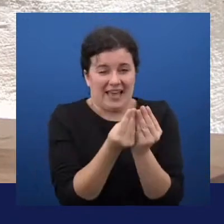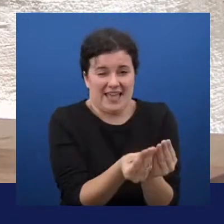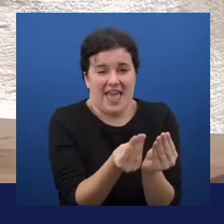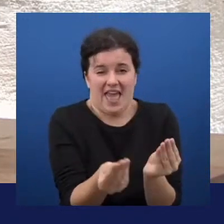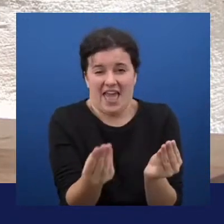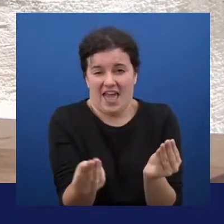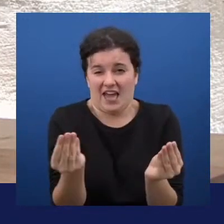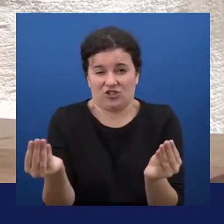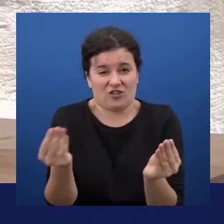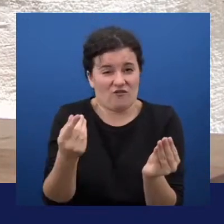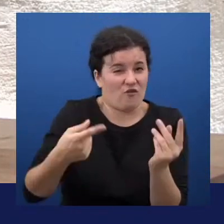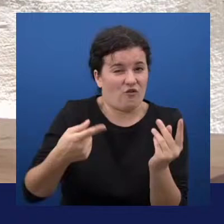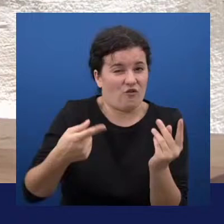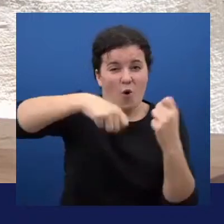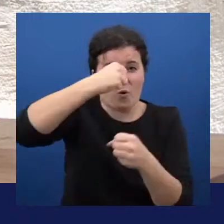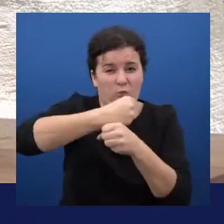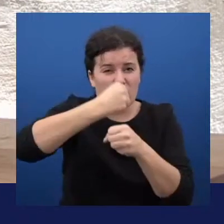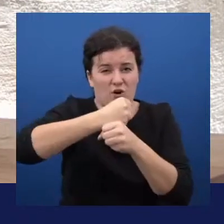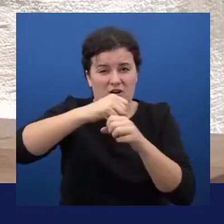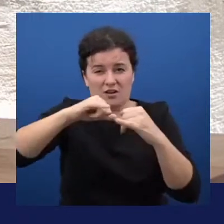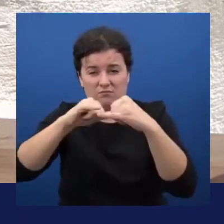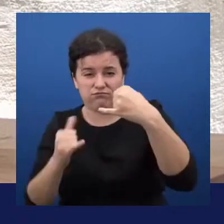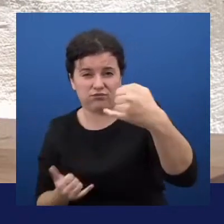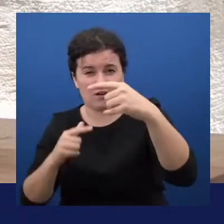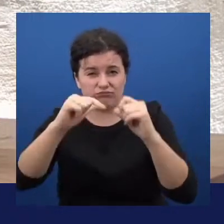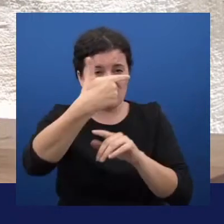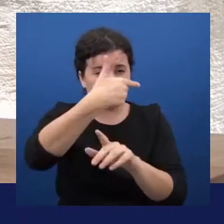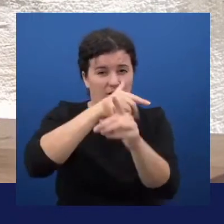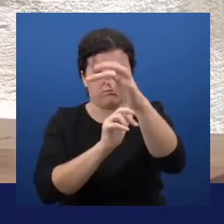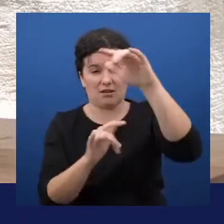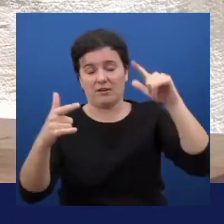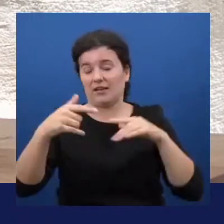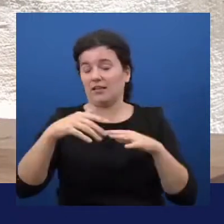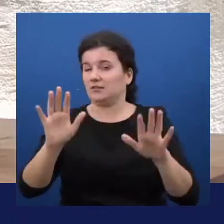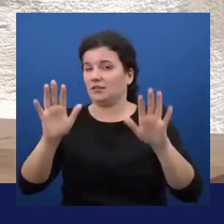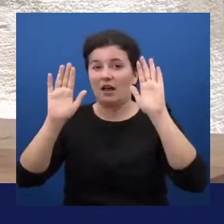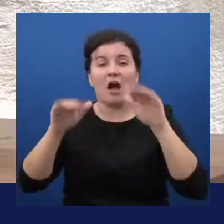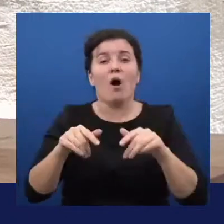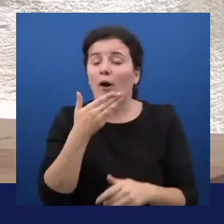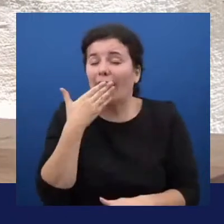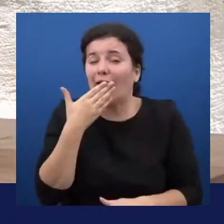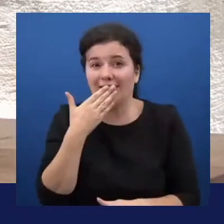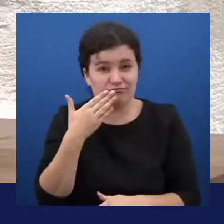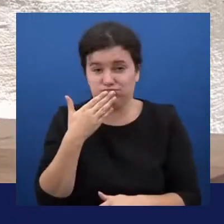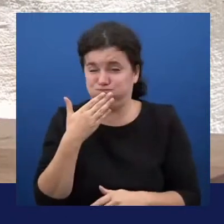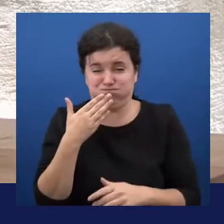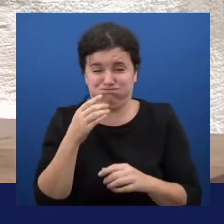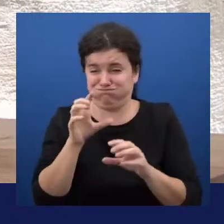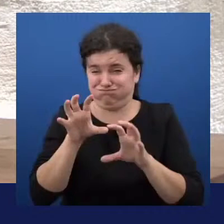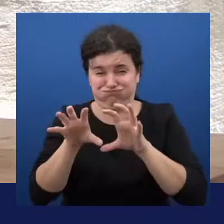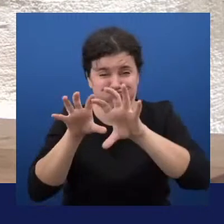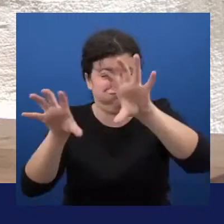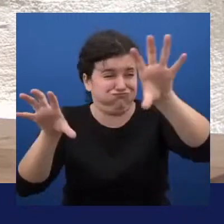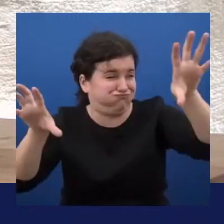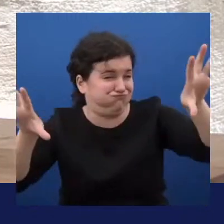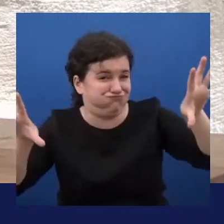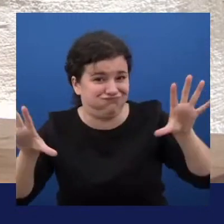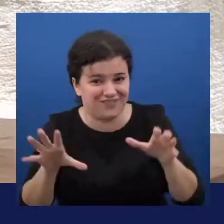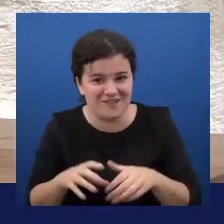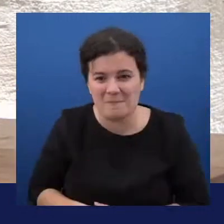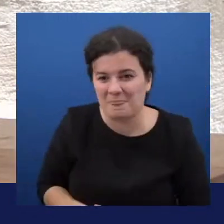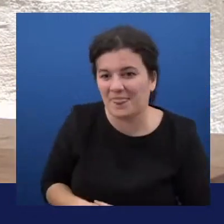work well is not trivial. Yeah, pretty good. We're having an exciting evening here.